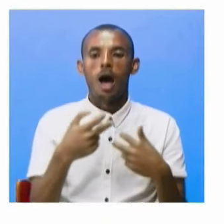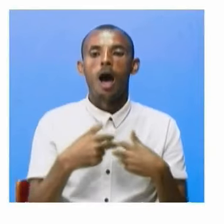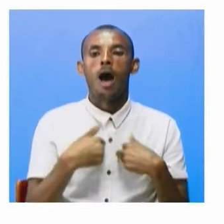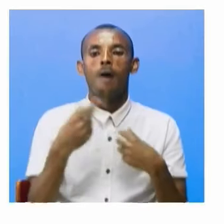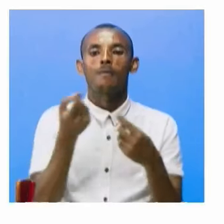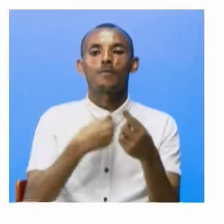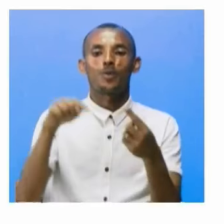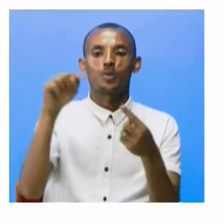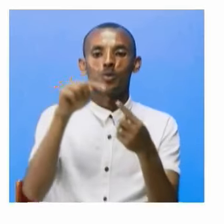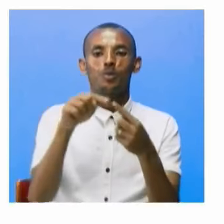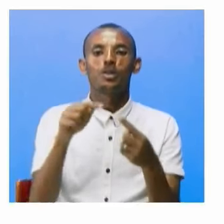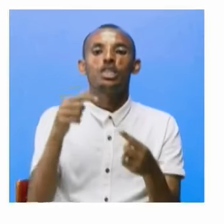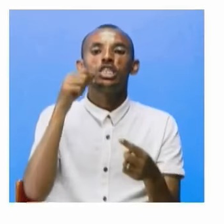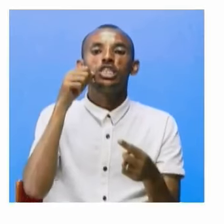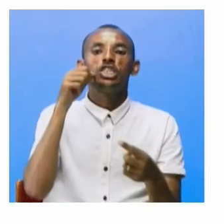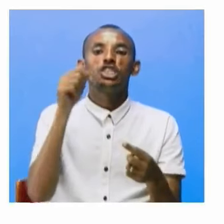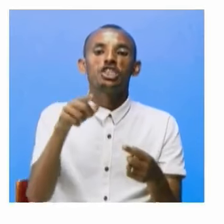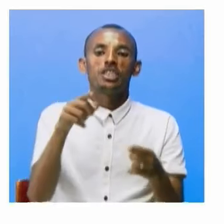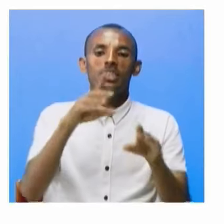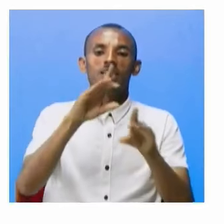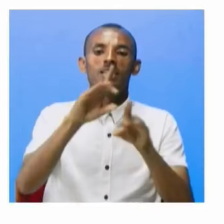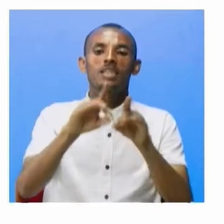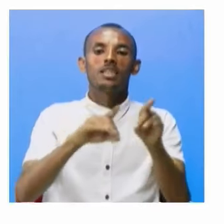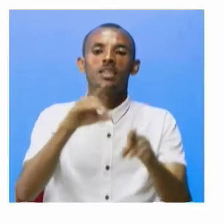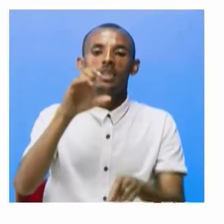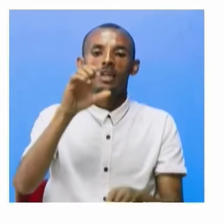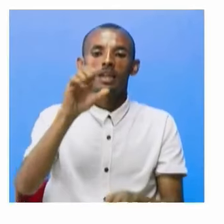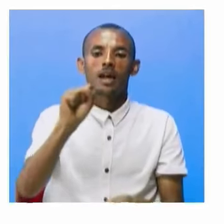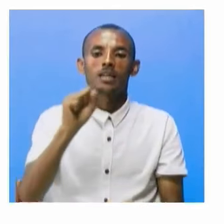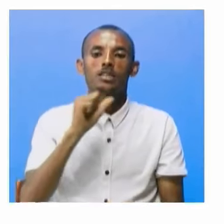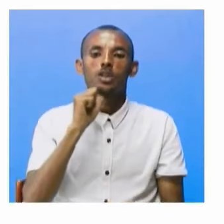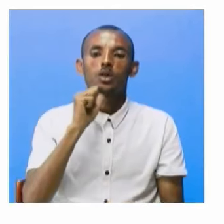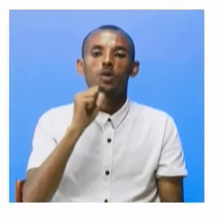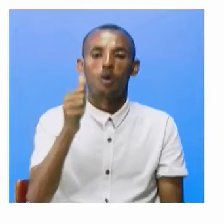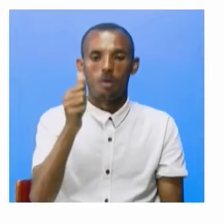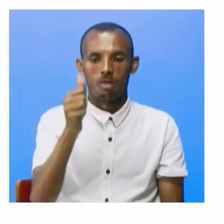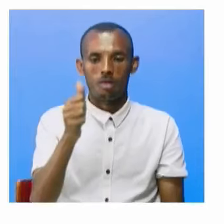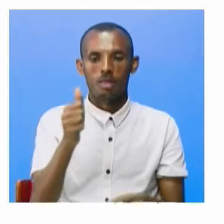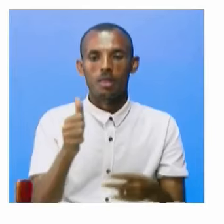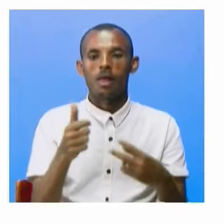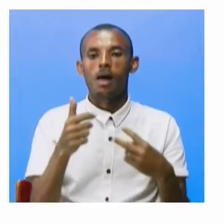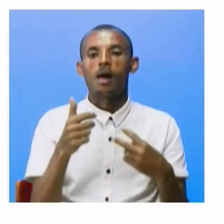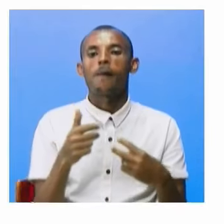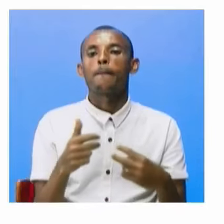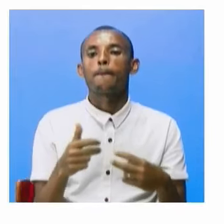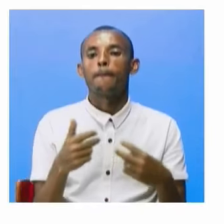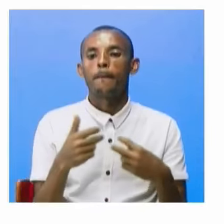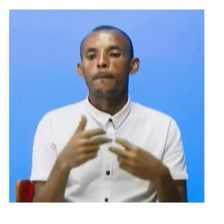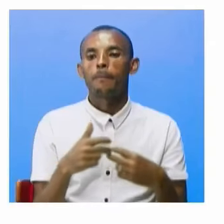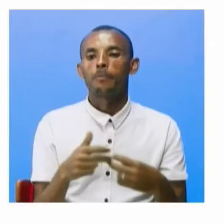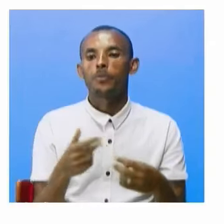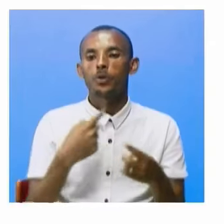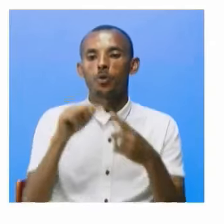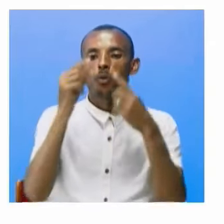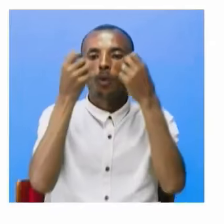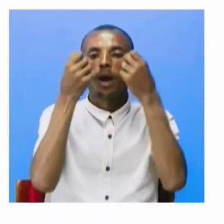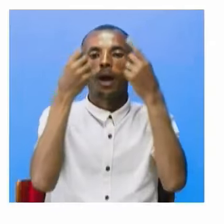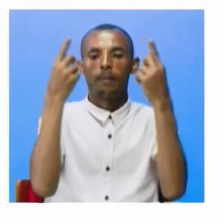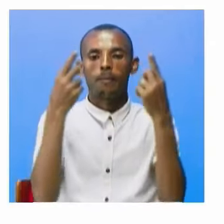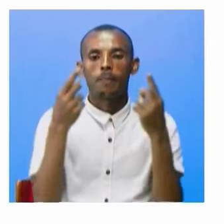does not have to wake up to wake